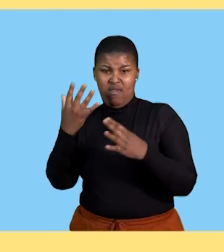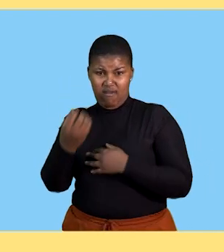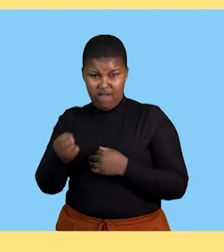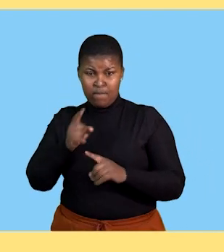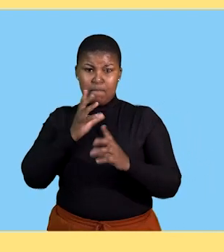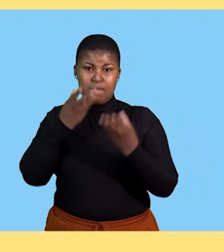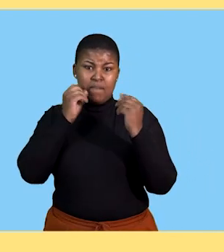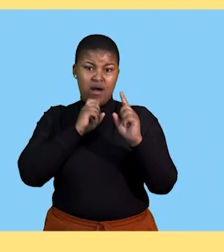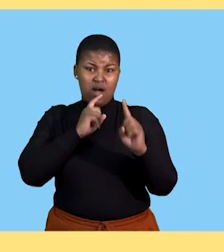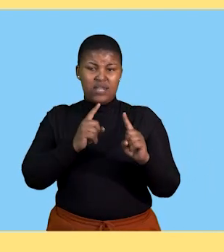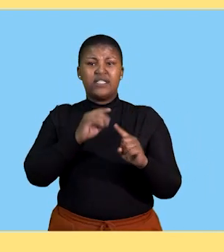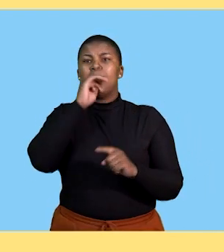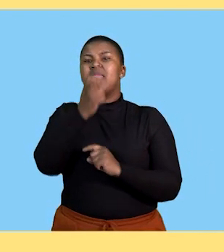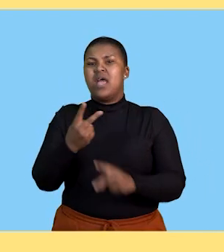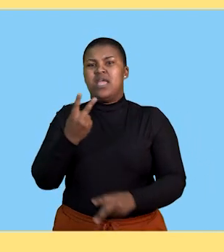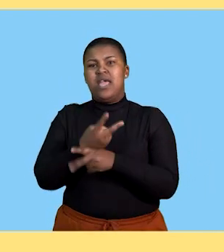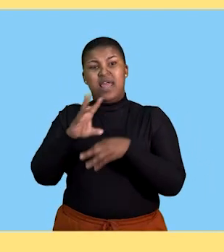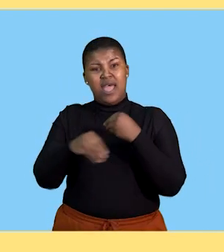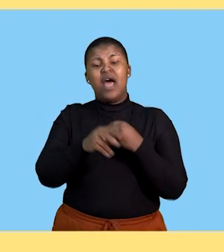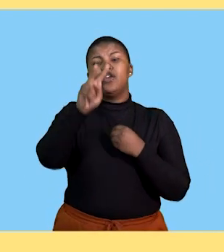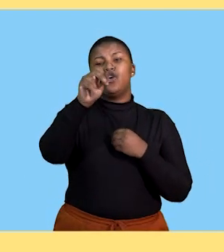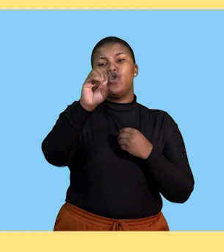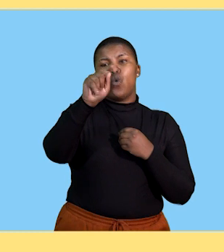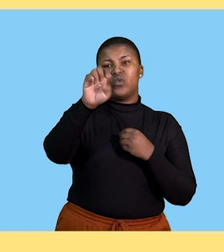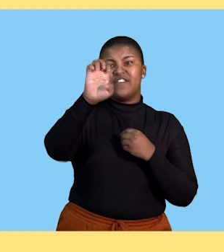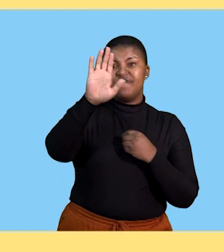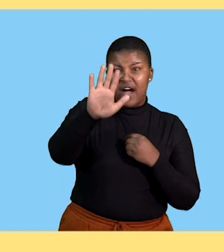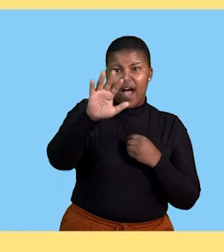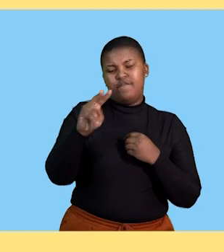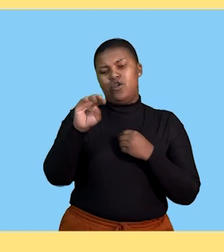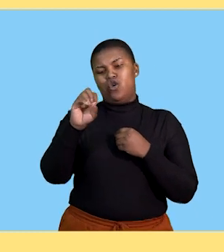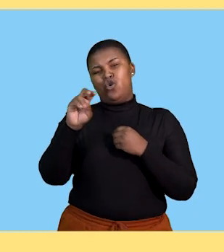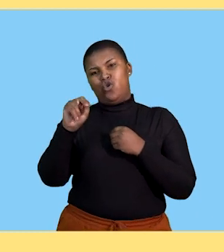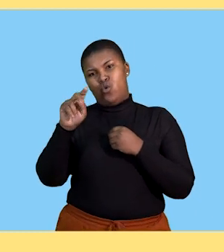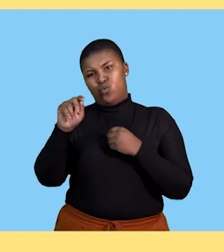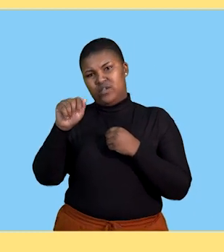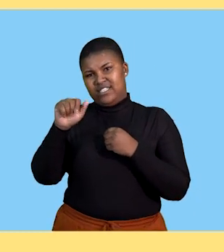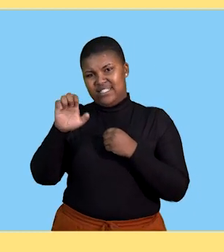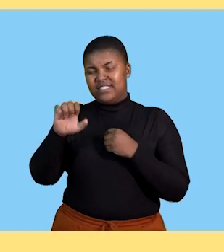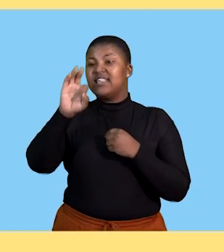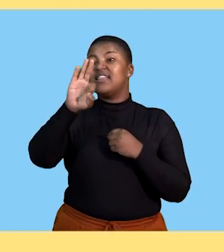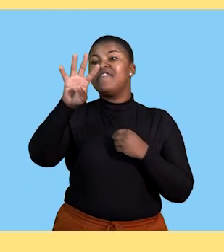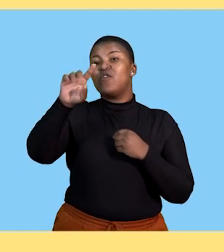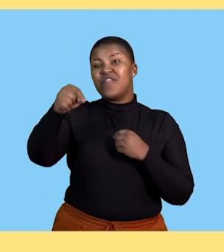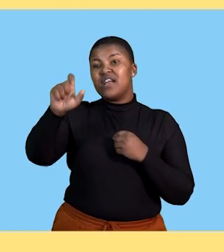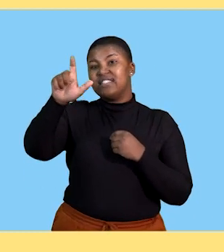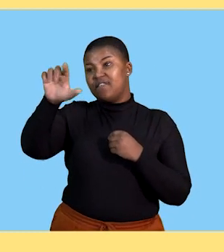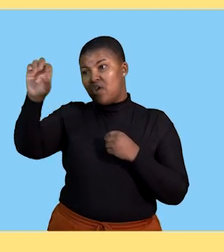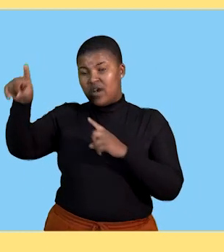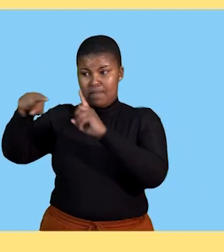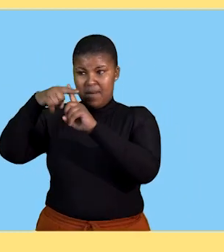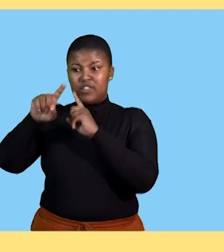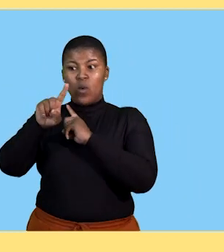another way, whereby I would have added again my note 5 and note 6,